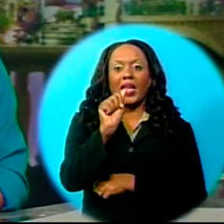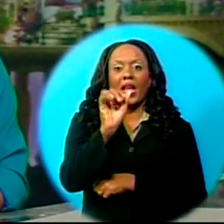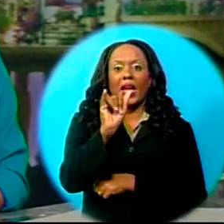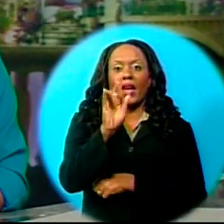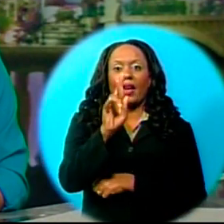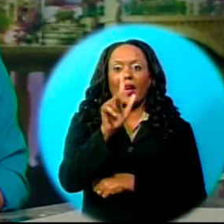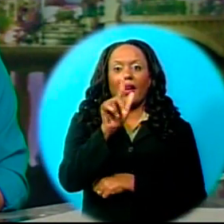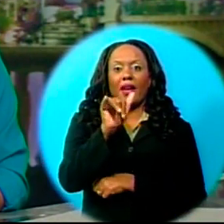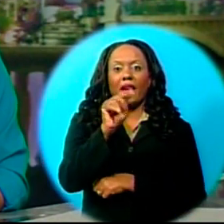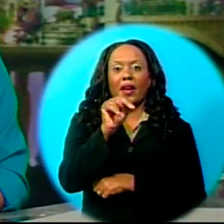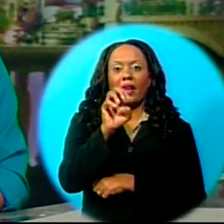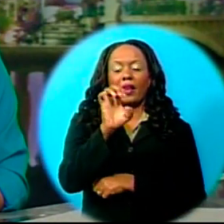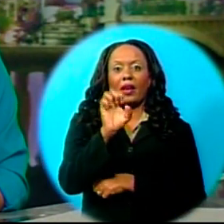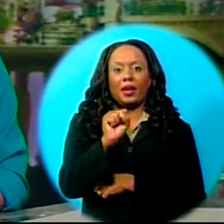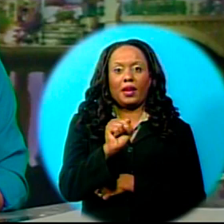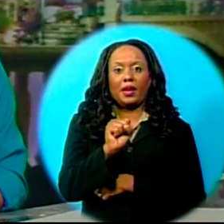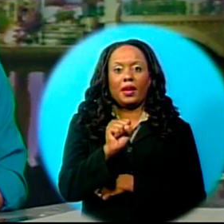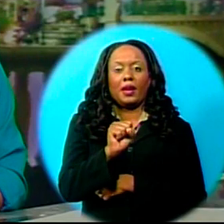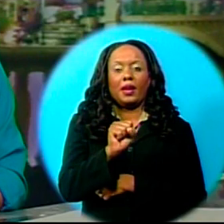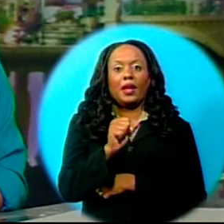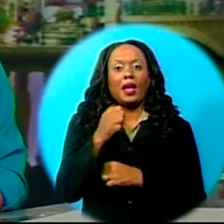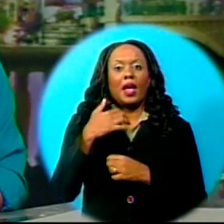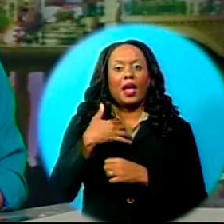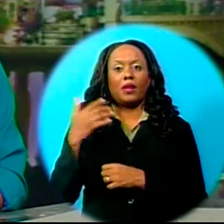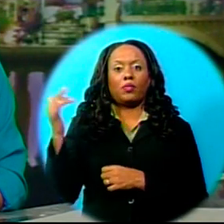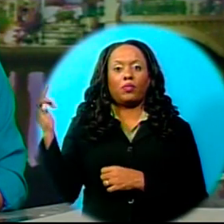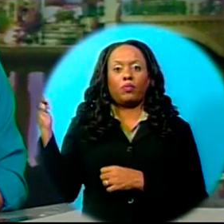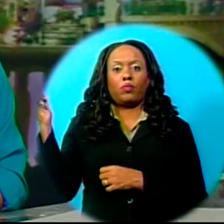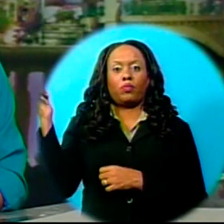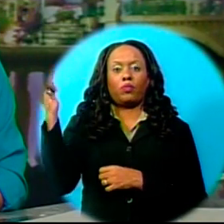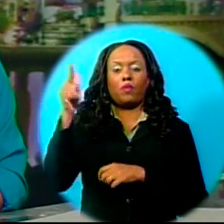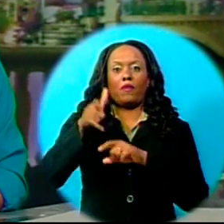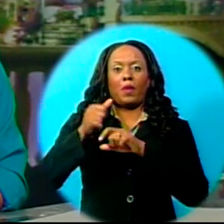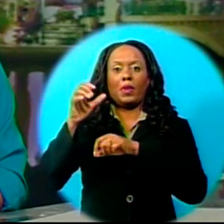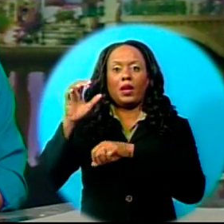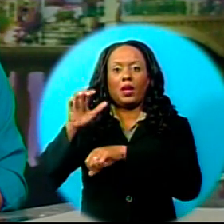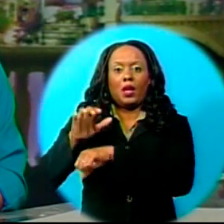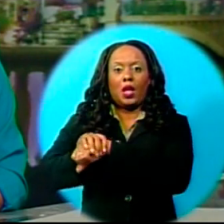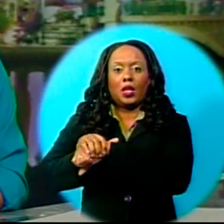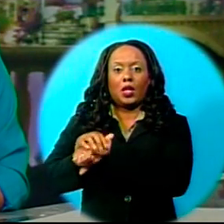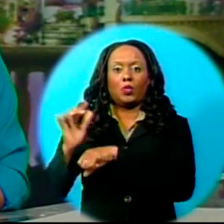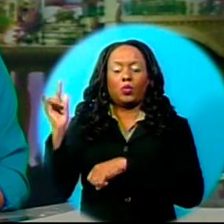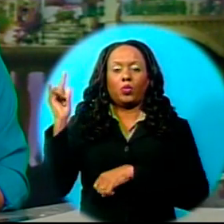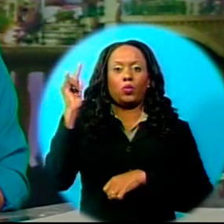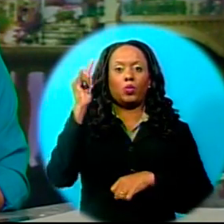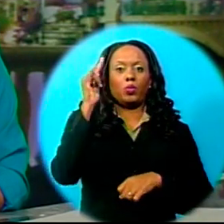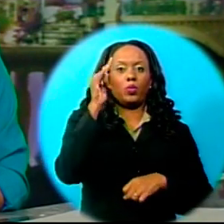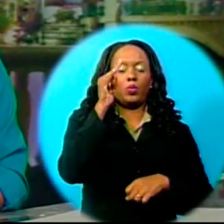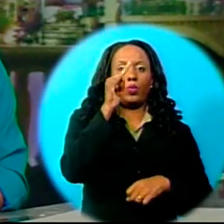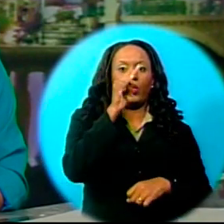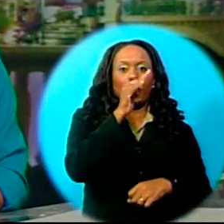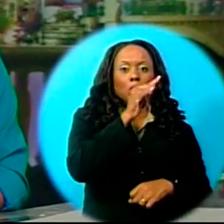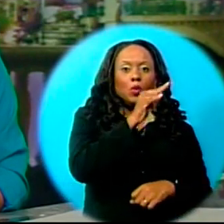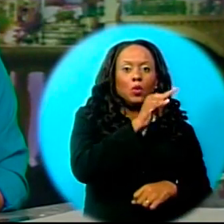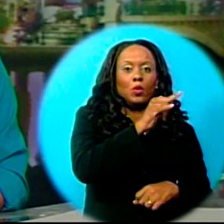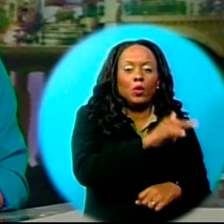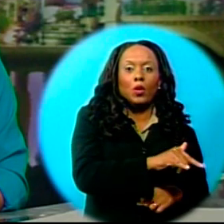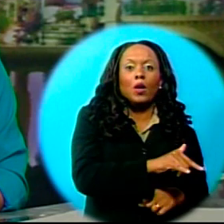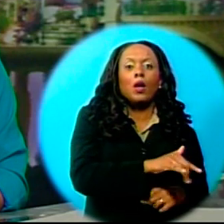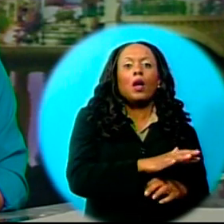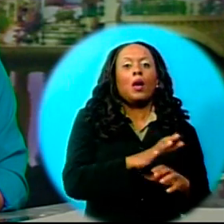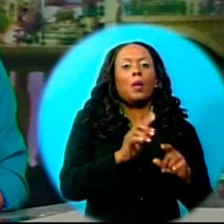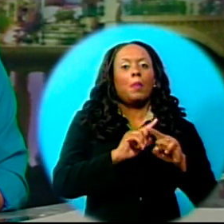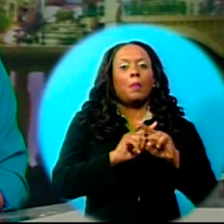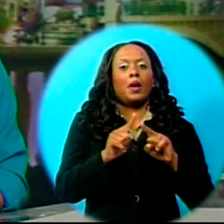Airlines to axe its Port of Spain to Gatwick-London route will not directly affect Barbados. However, Chief Executive Officer of